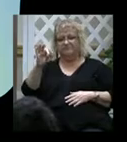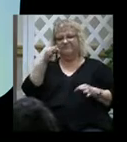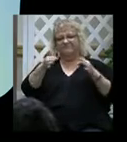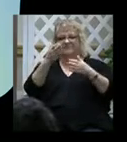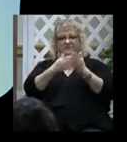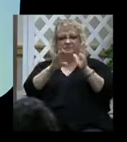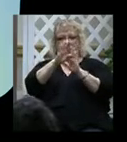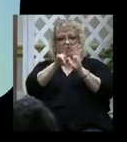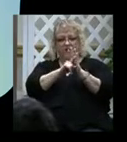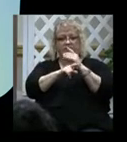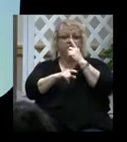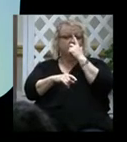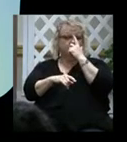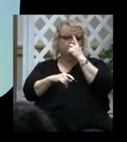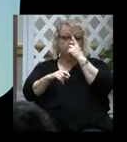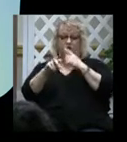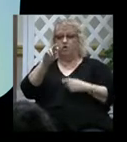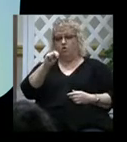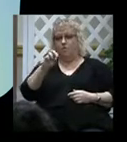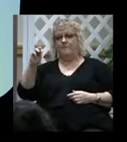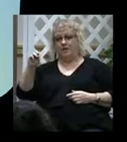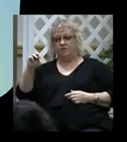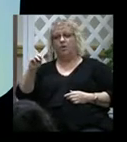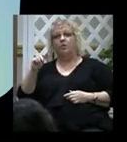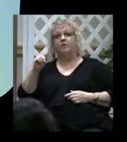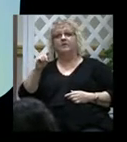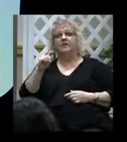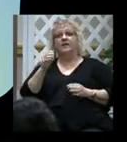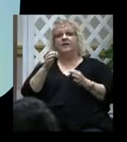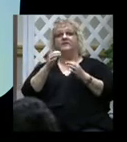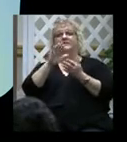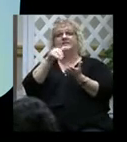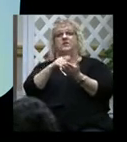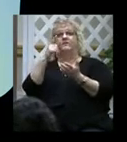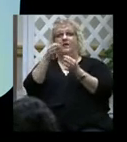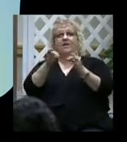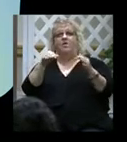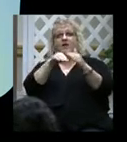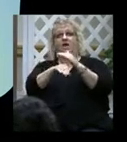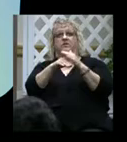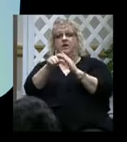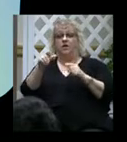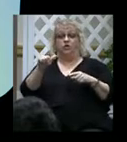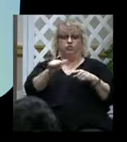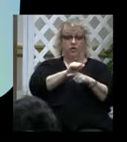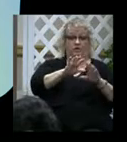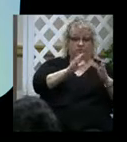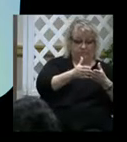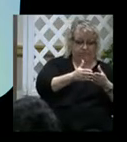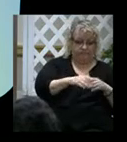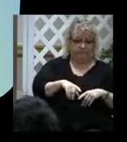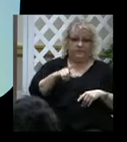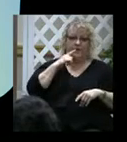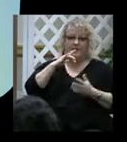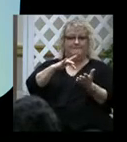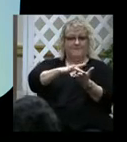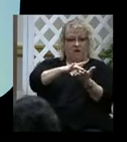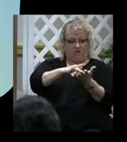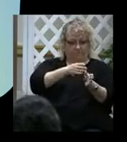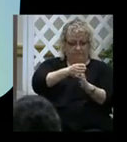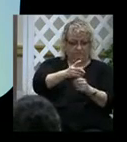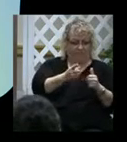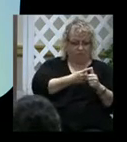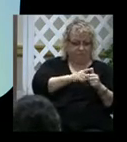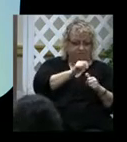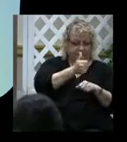of background. We started with the New Mexico Center for Language Access, which is our training branch, and we started doing actually medical